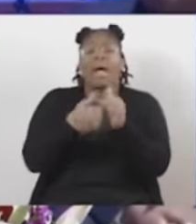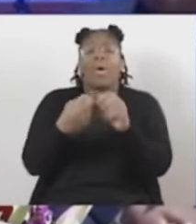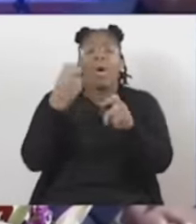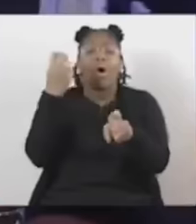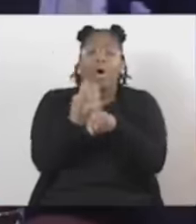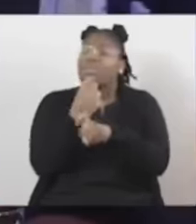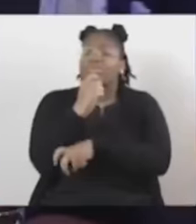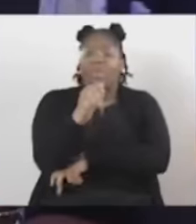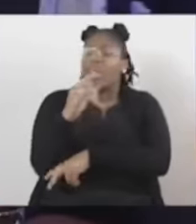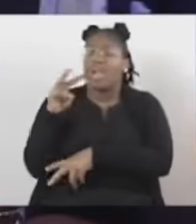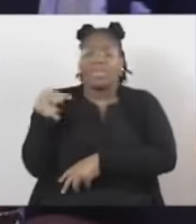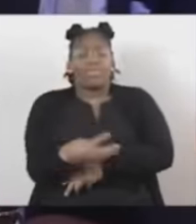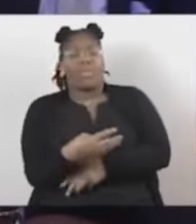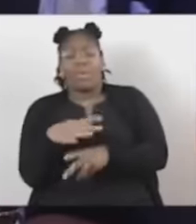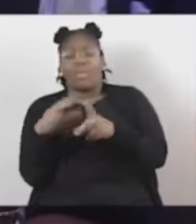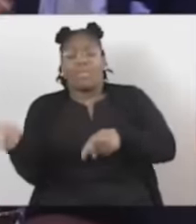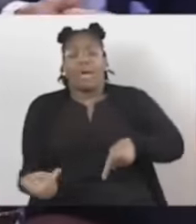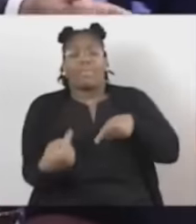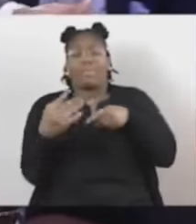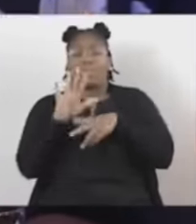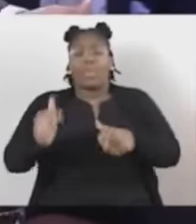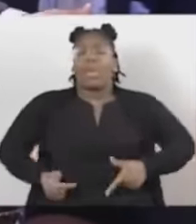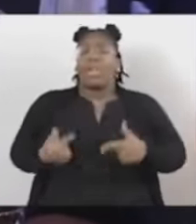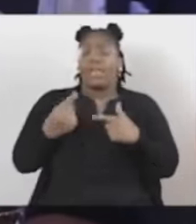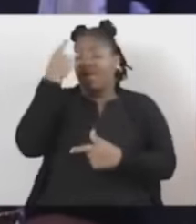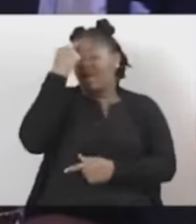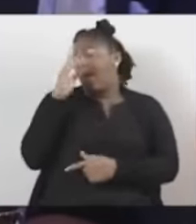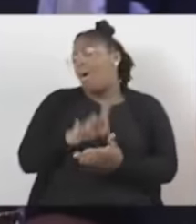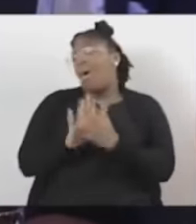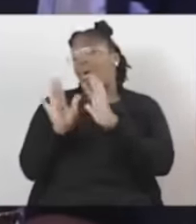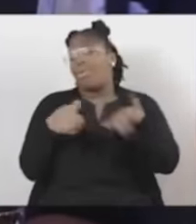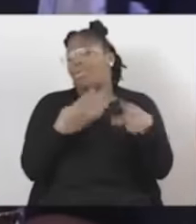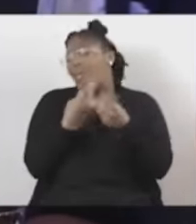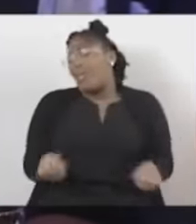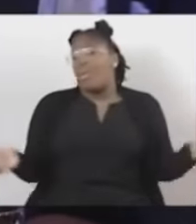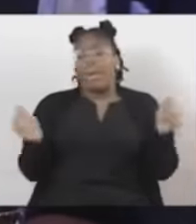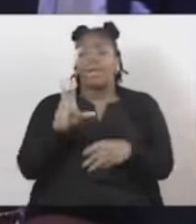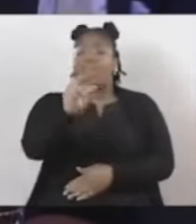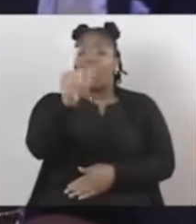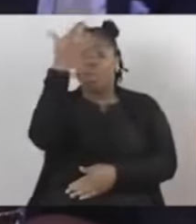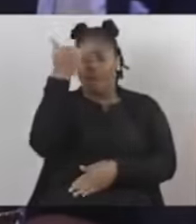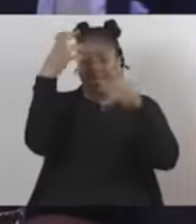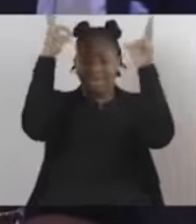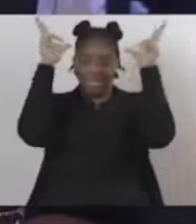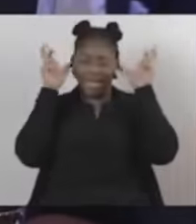ignore the loose threads and hope they're just going to fade to oblivion, because Satan